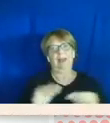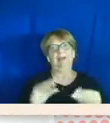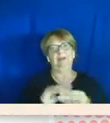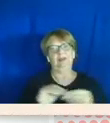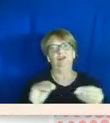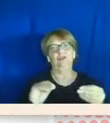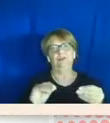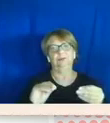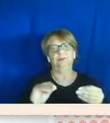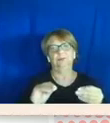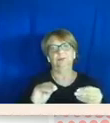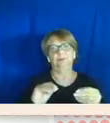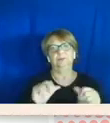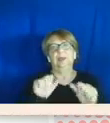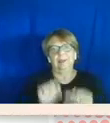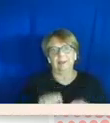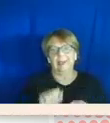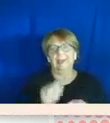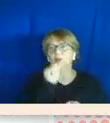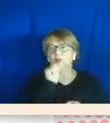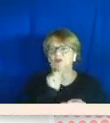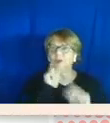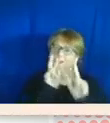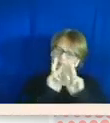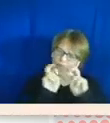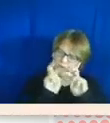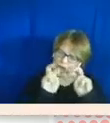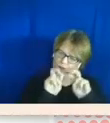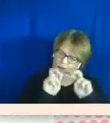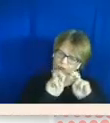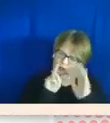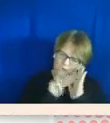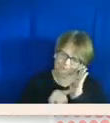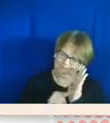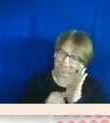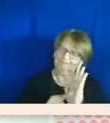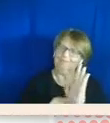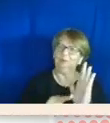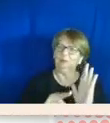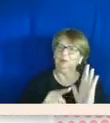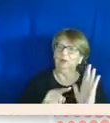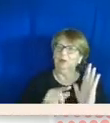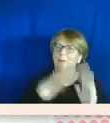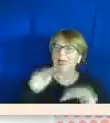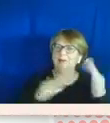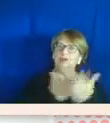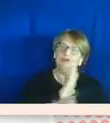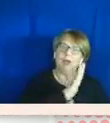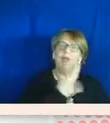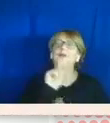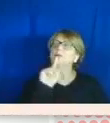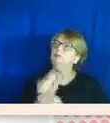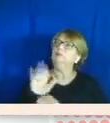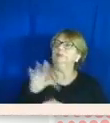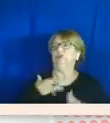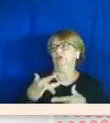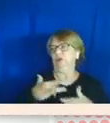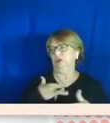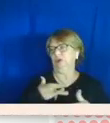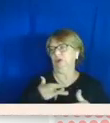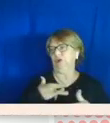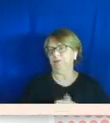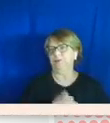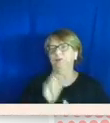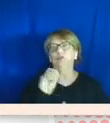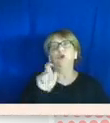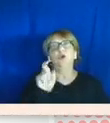can withstand scrutiny by balancing rights and legitimate concerns. So you've got to make